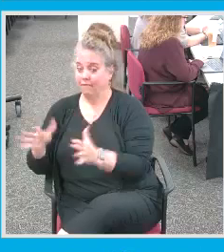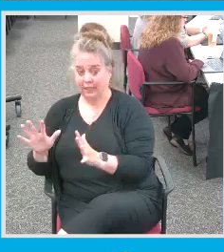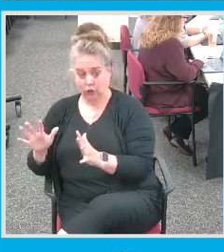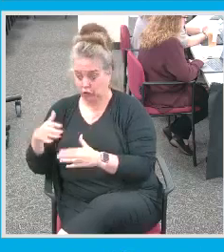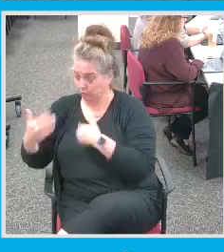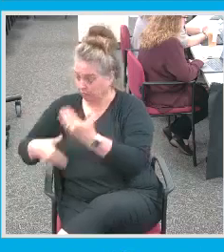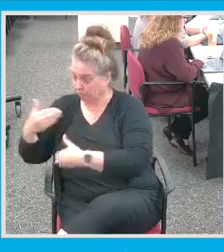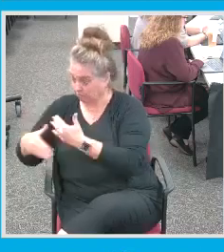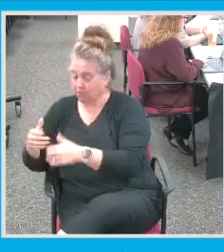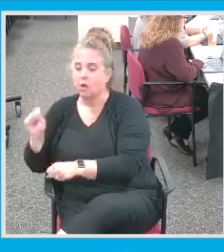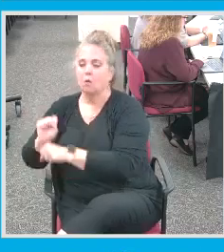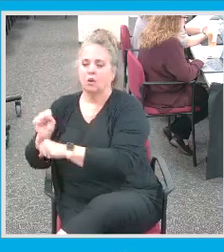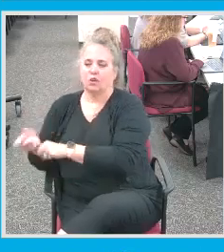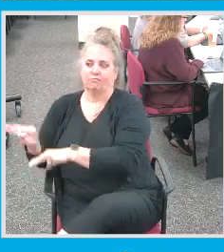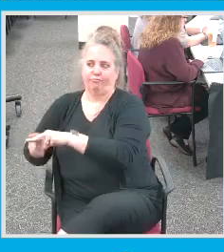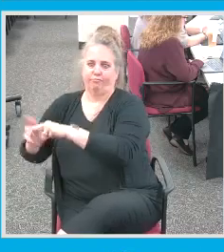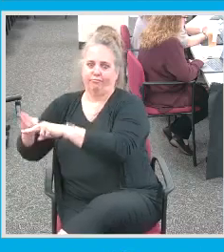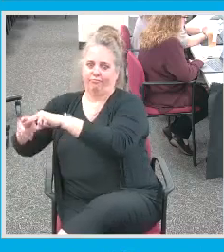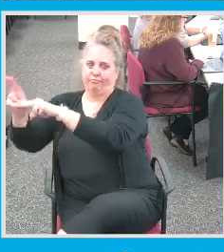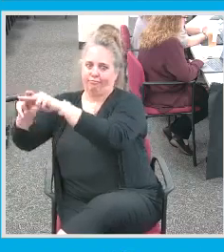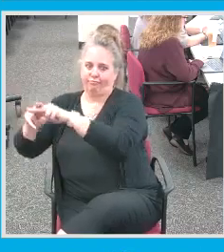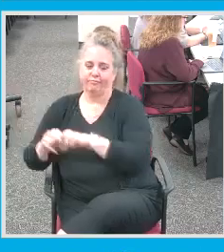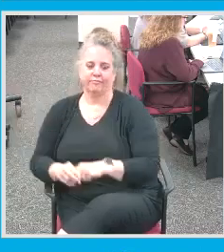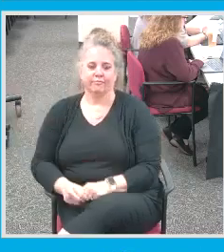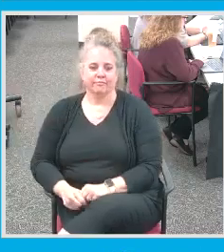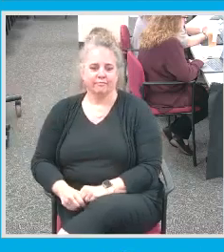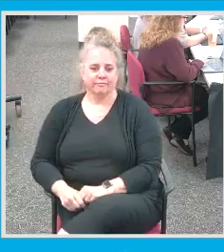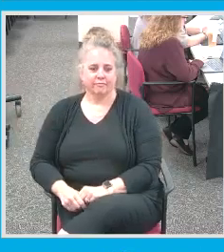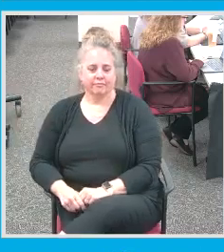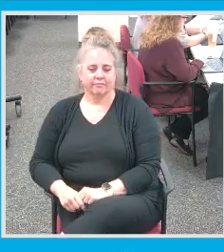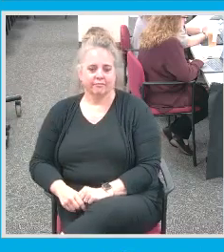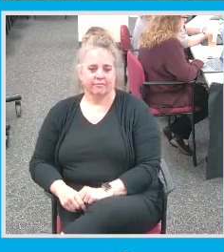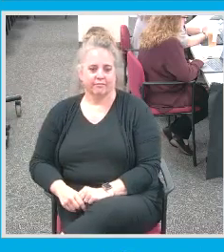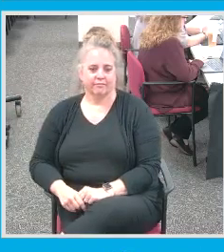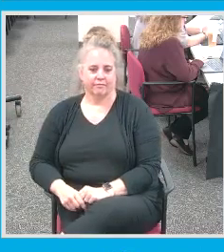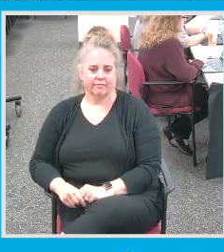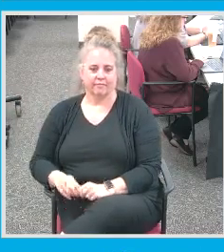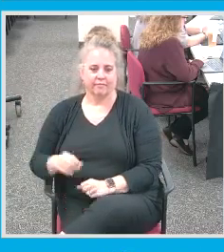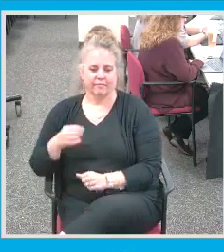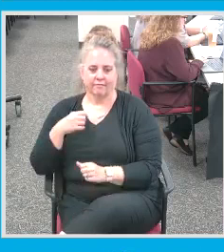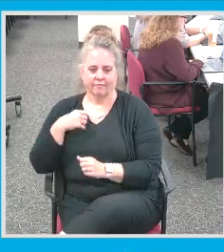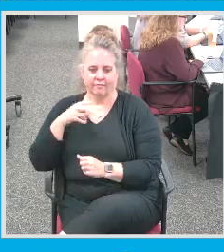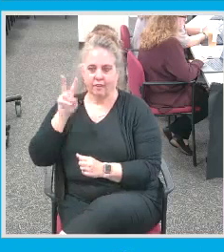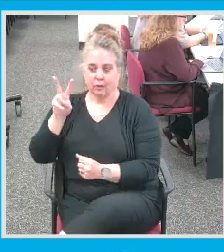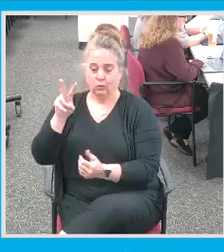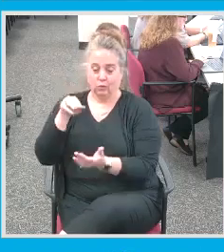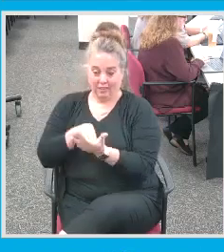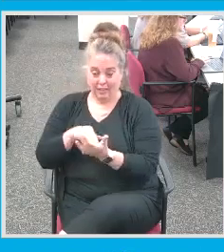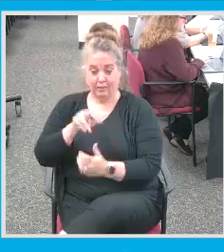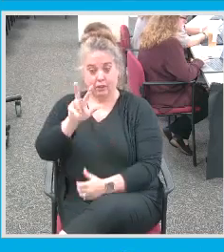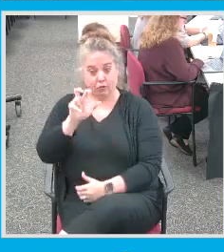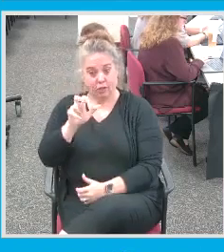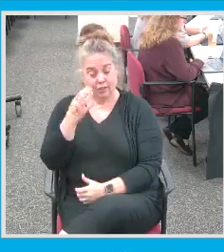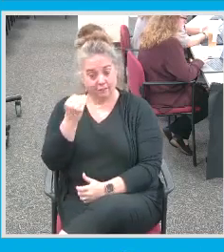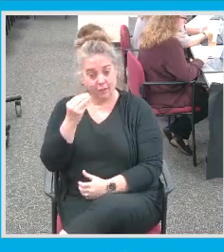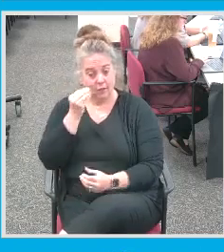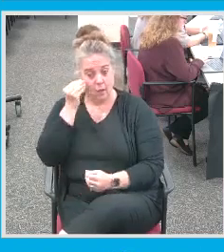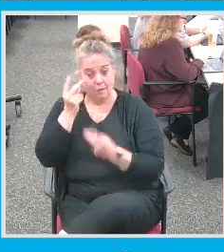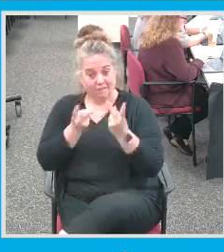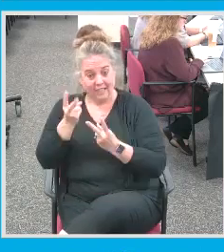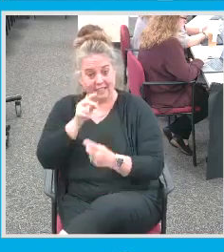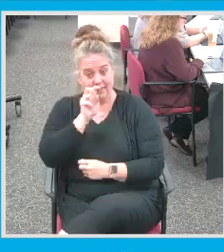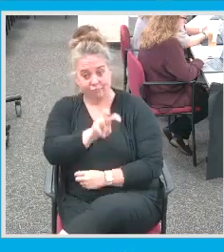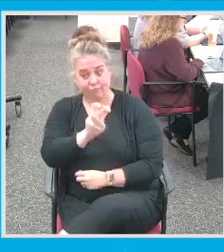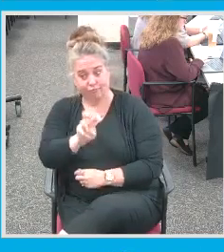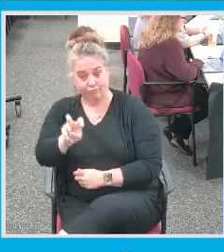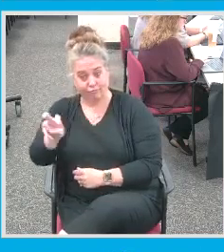Last year, we conducted 2,314 home visits with our clients. We had 7 nurses. We are funded for 8